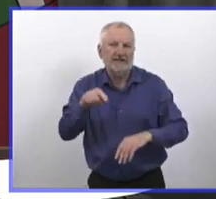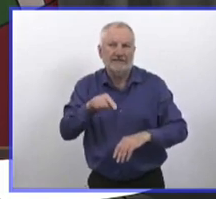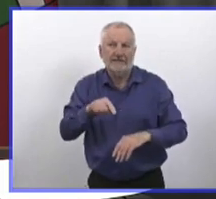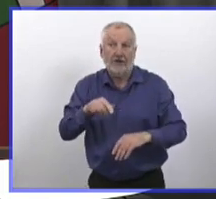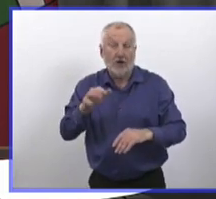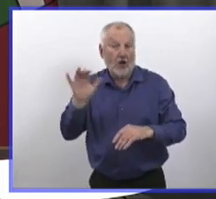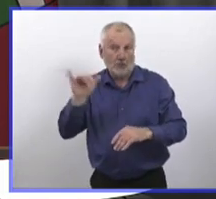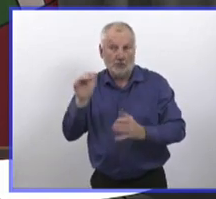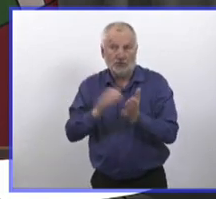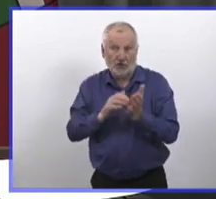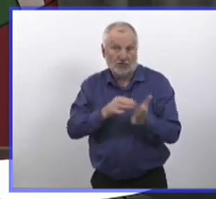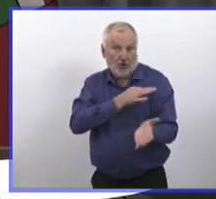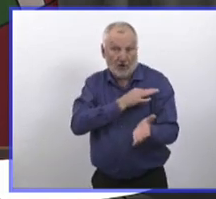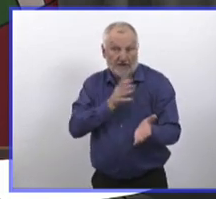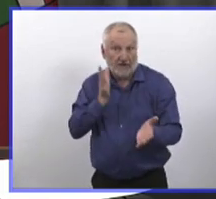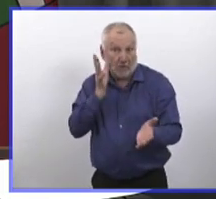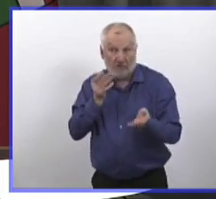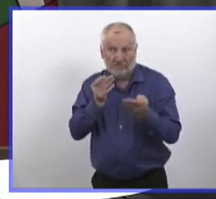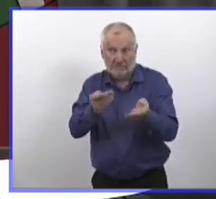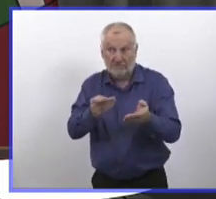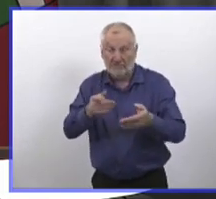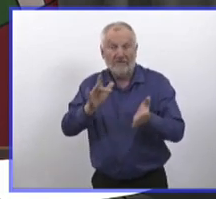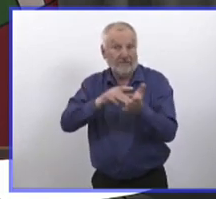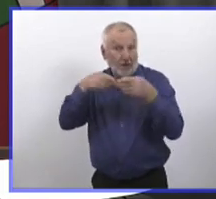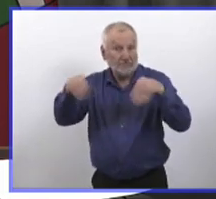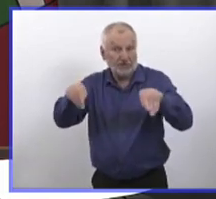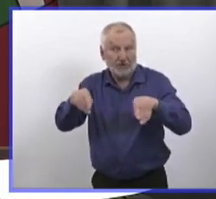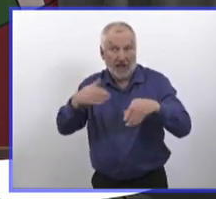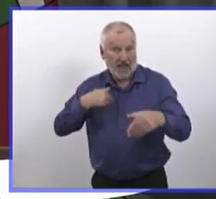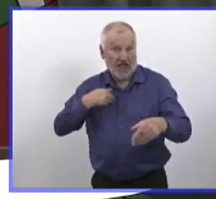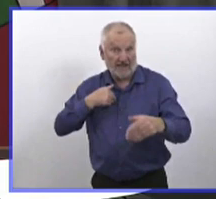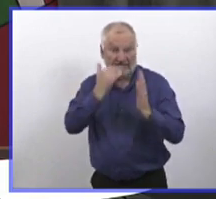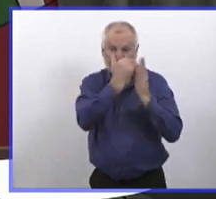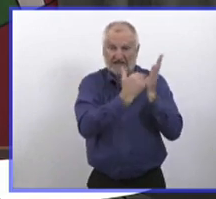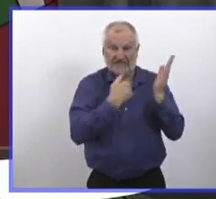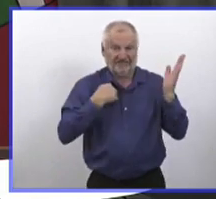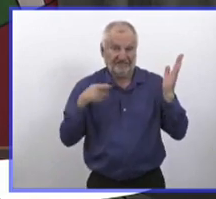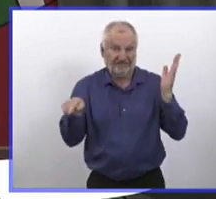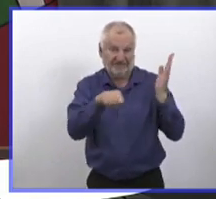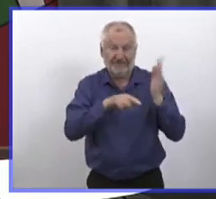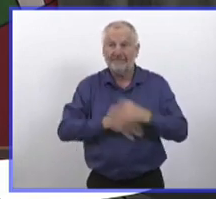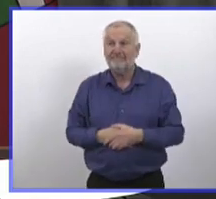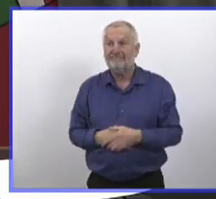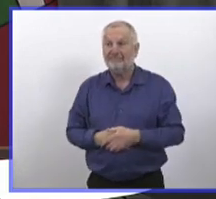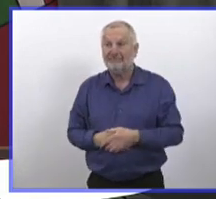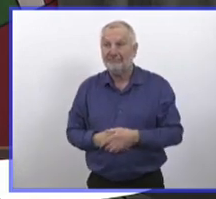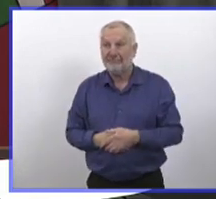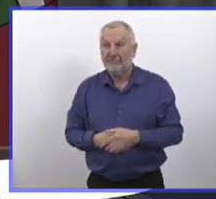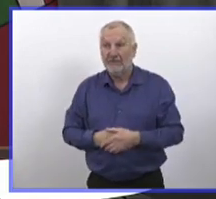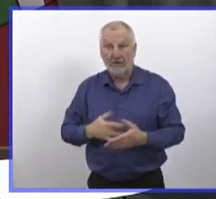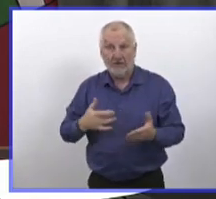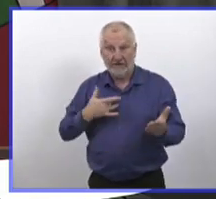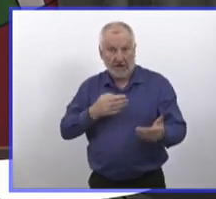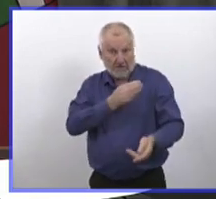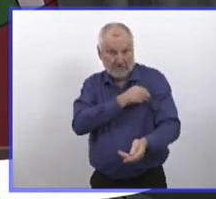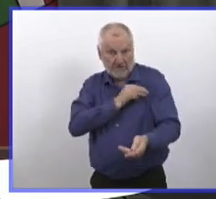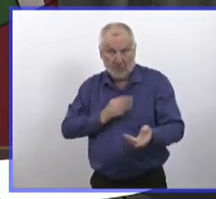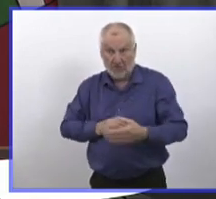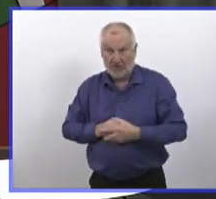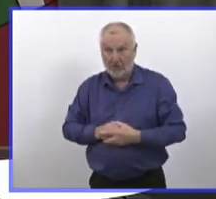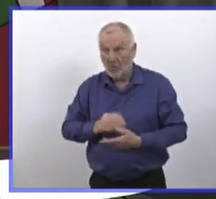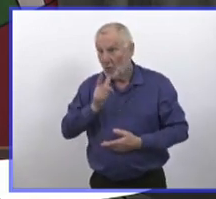partners. Our clinical advisory team believes that this reflects what we are seeing in Manitoba regarding who is at highest